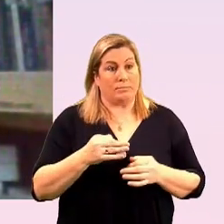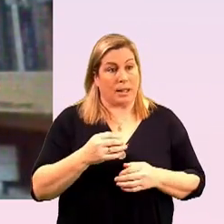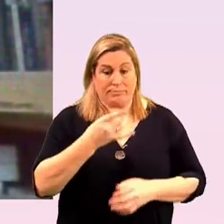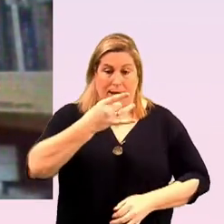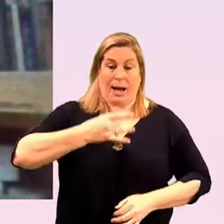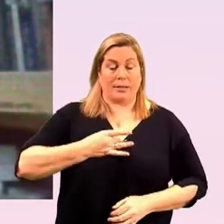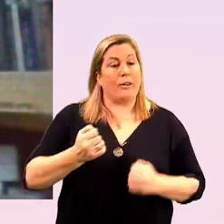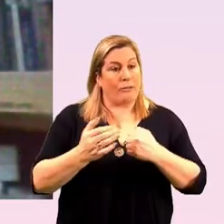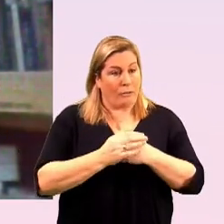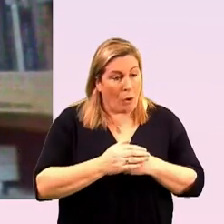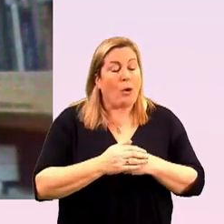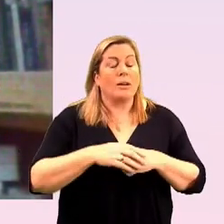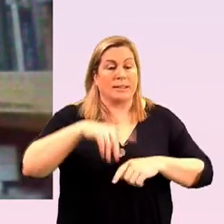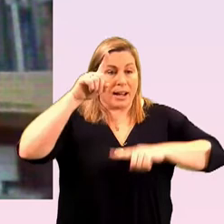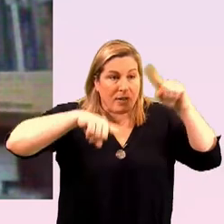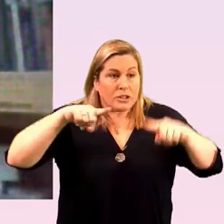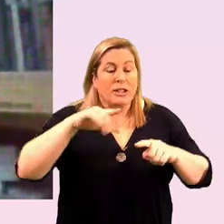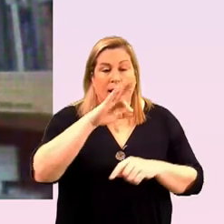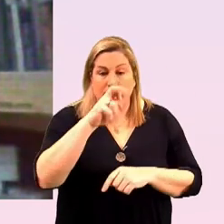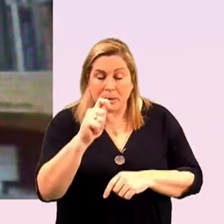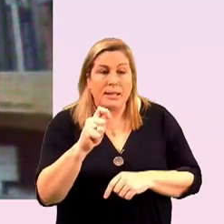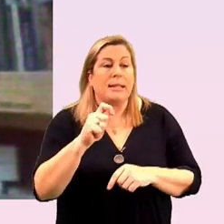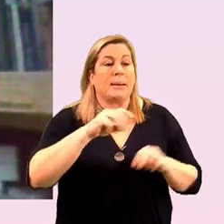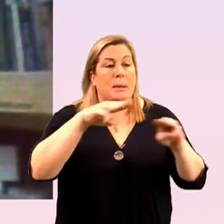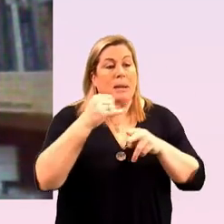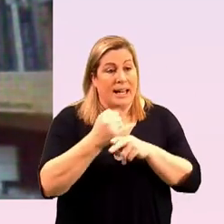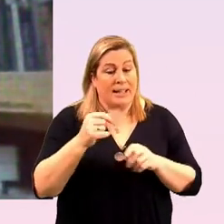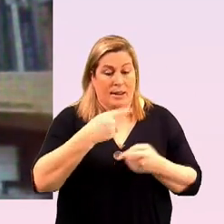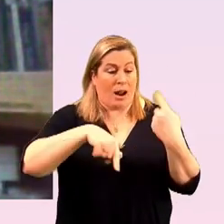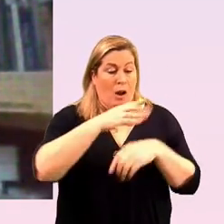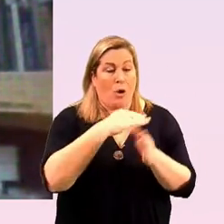and diversity for LGBT people within the organisation. I think